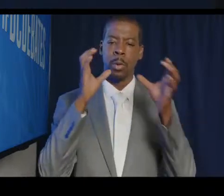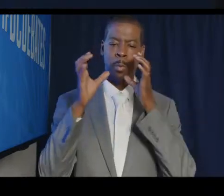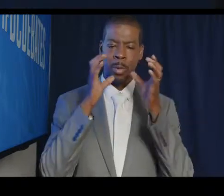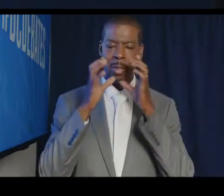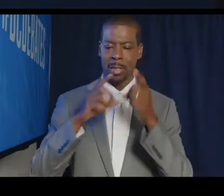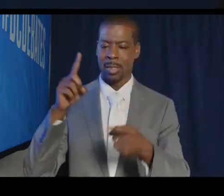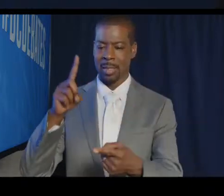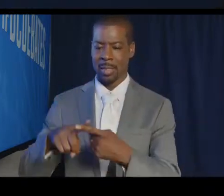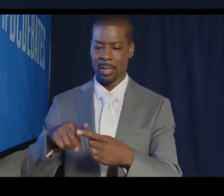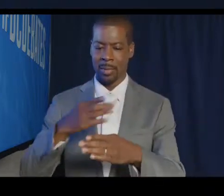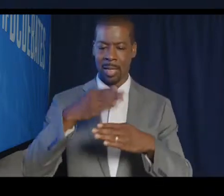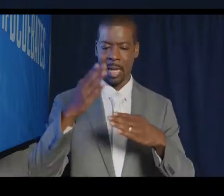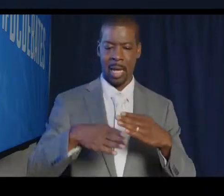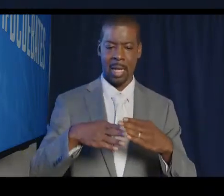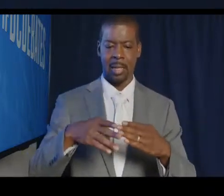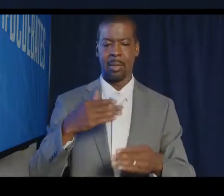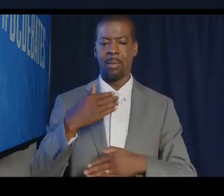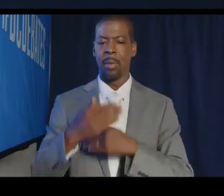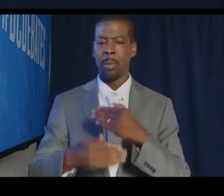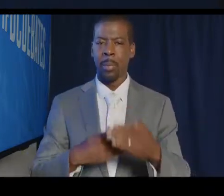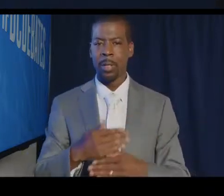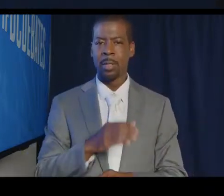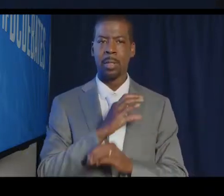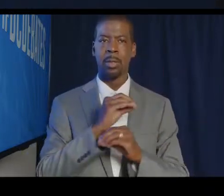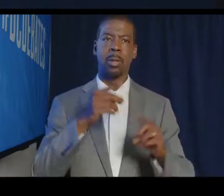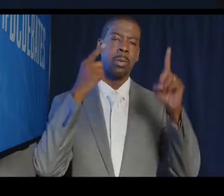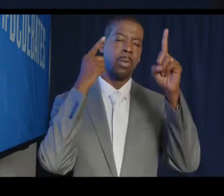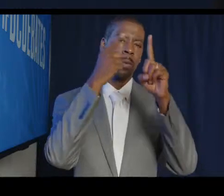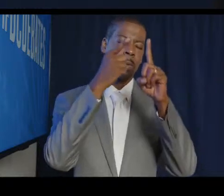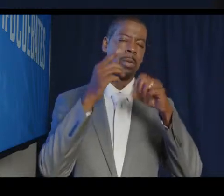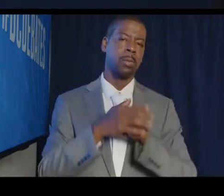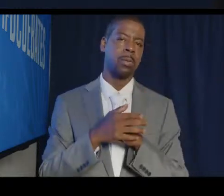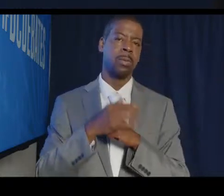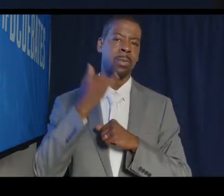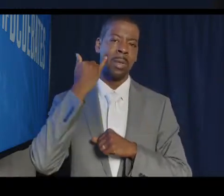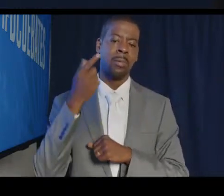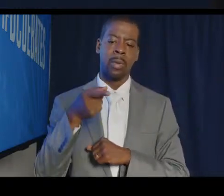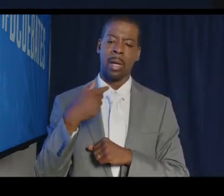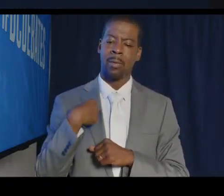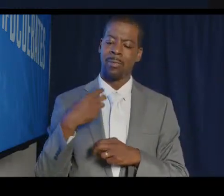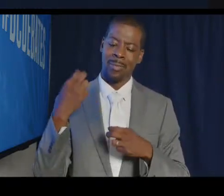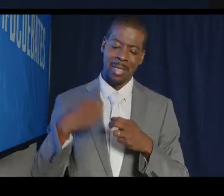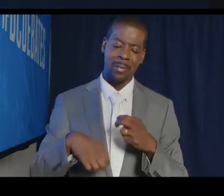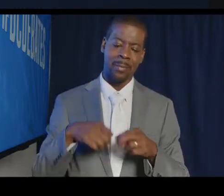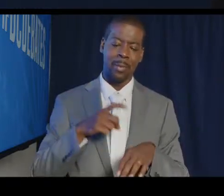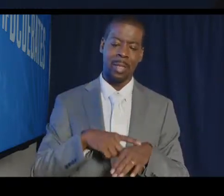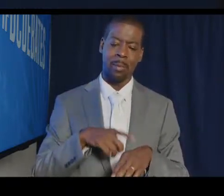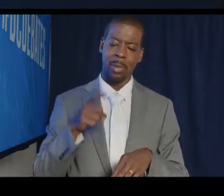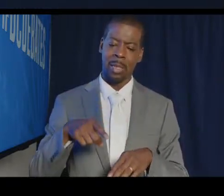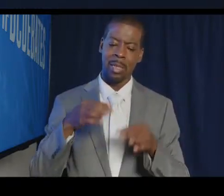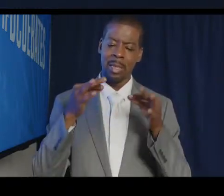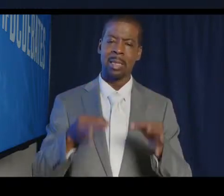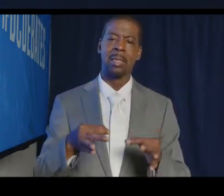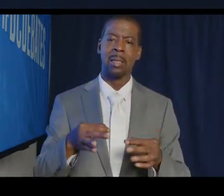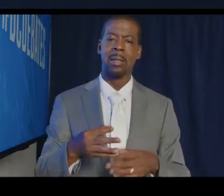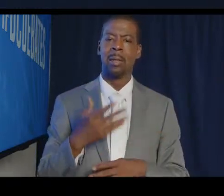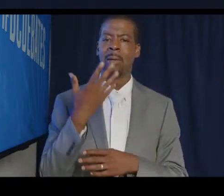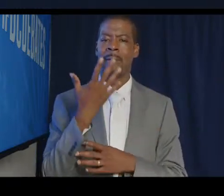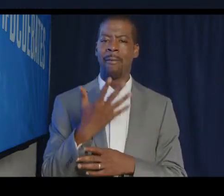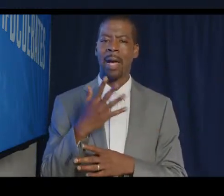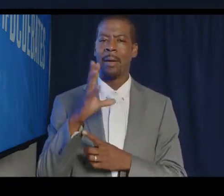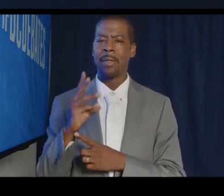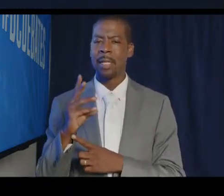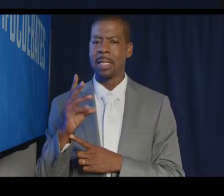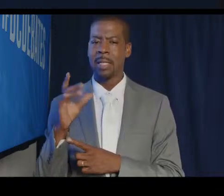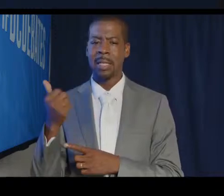one sets priorities or goals. And if we're going to be going through these tough times, then I think we need to have a decision at the front end. What are the 5, 6, or 10 things that we're